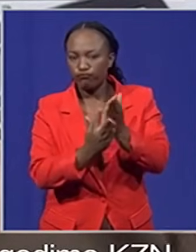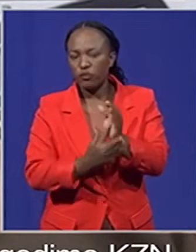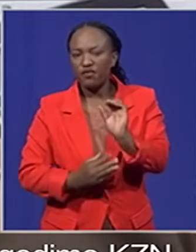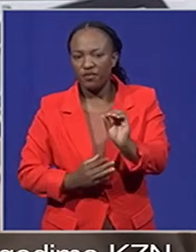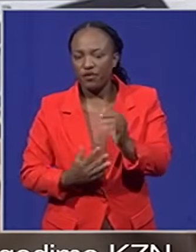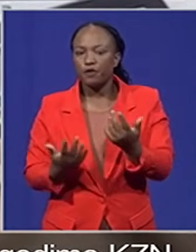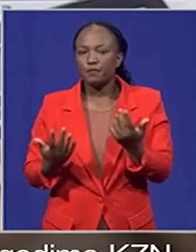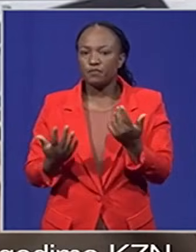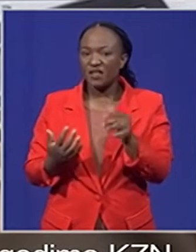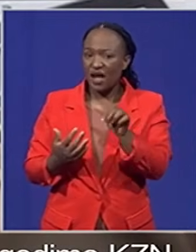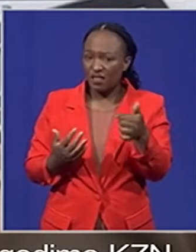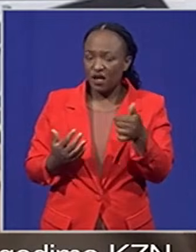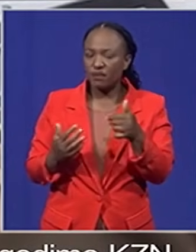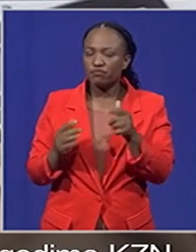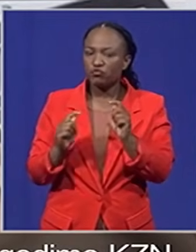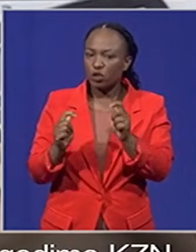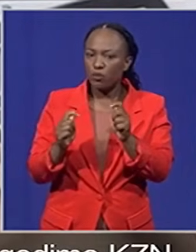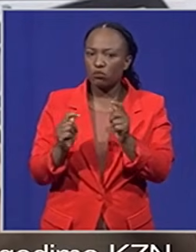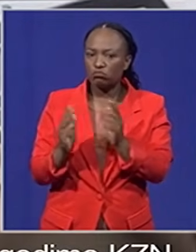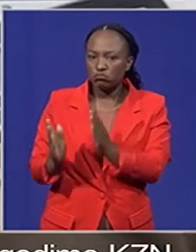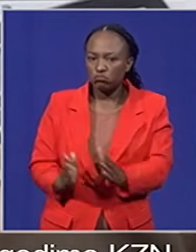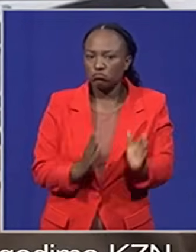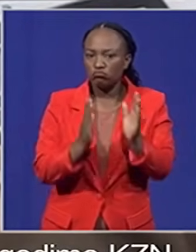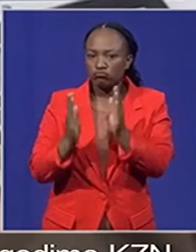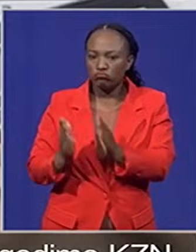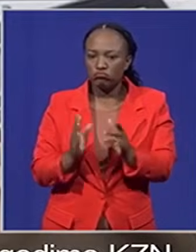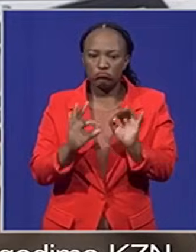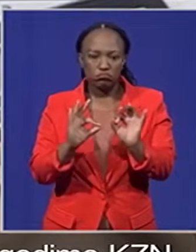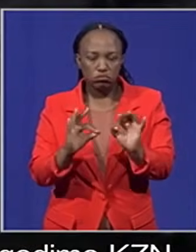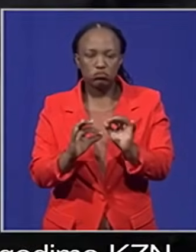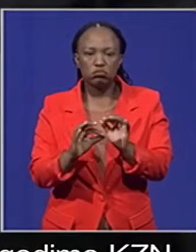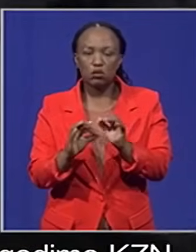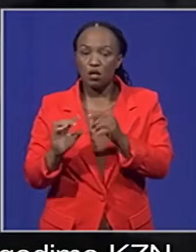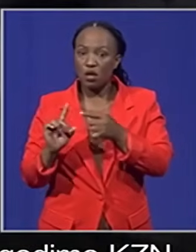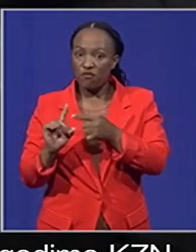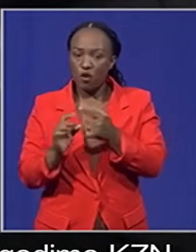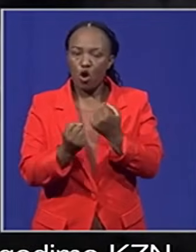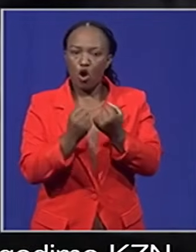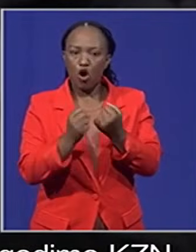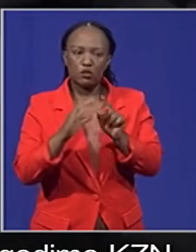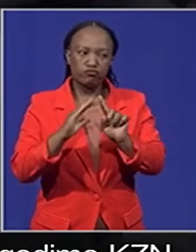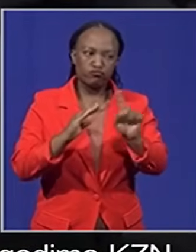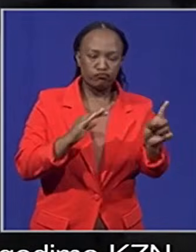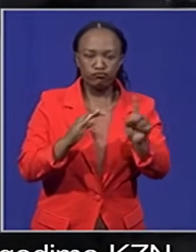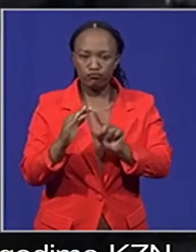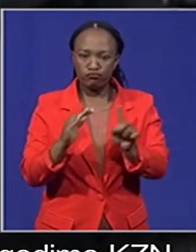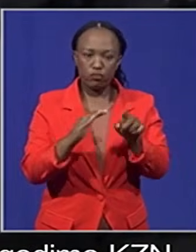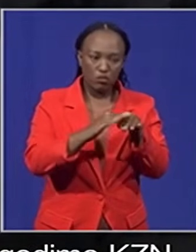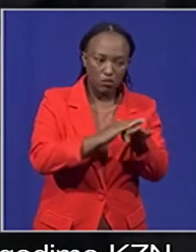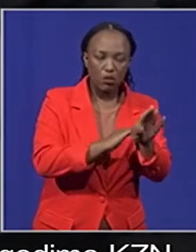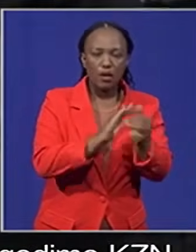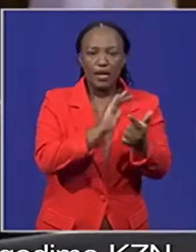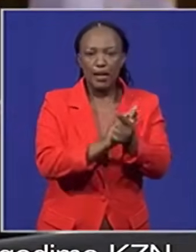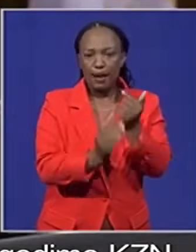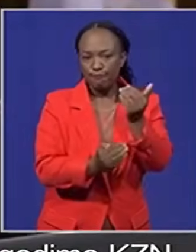necessary logistical arrangements will remain in place in order to ensure that court appearances and legal proceedings